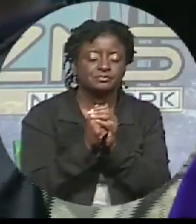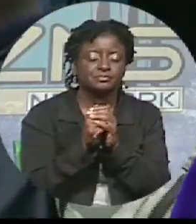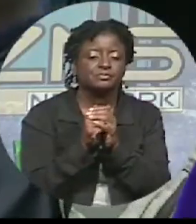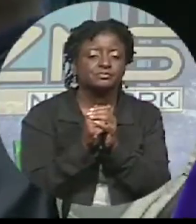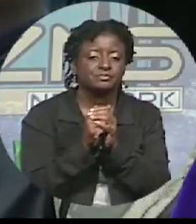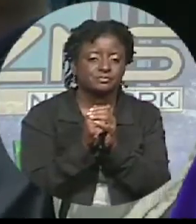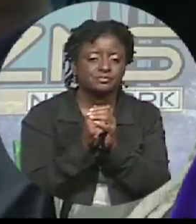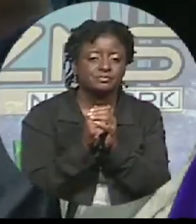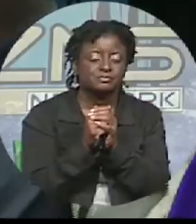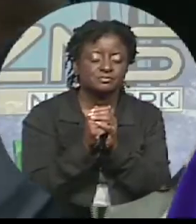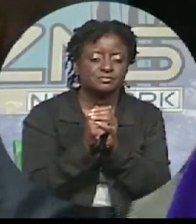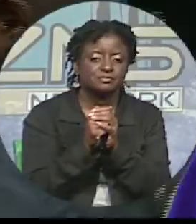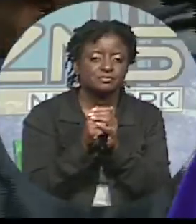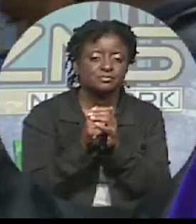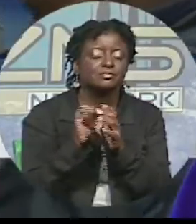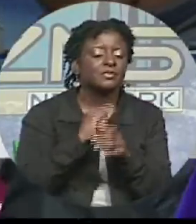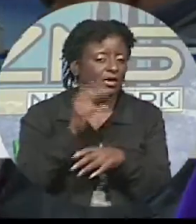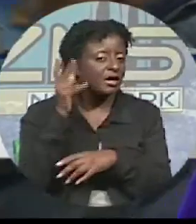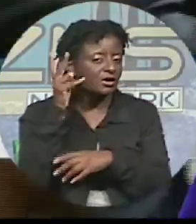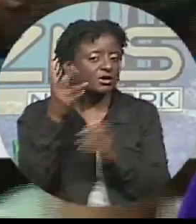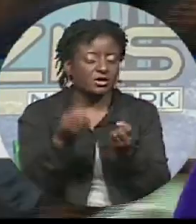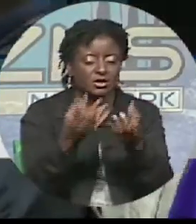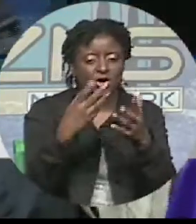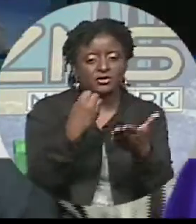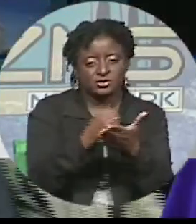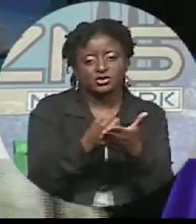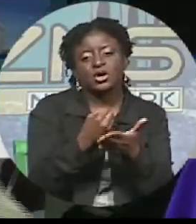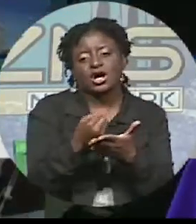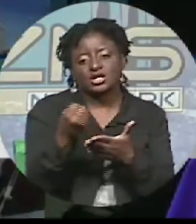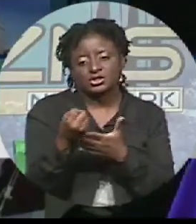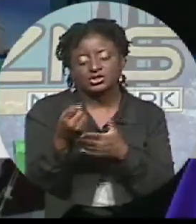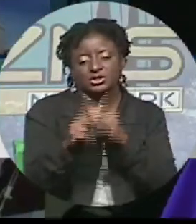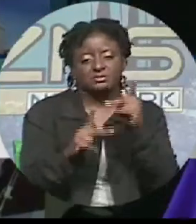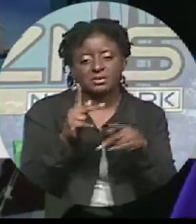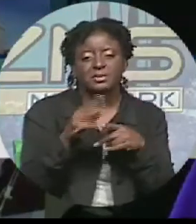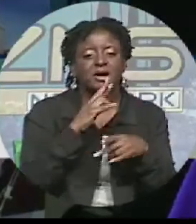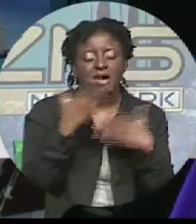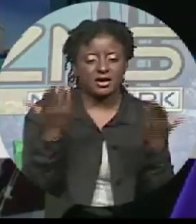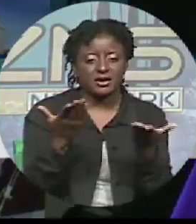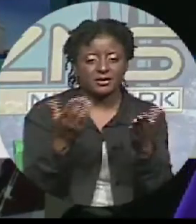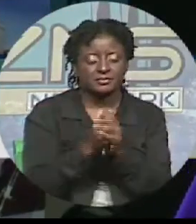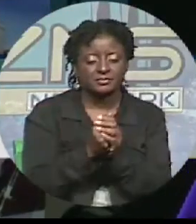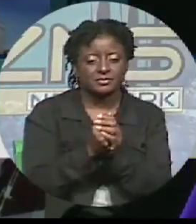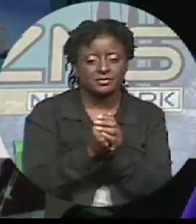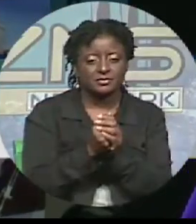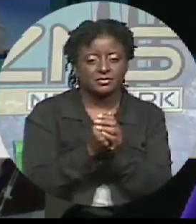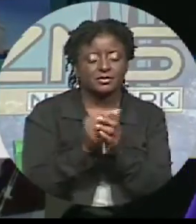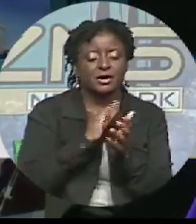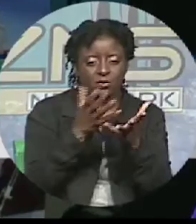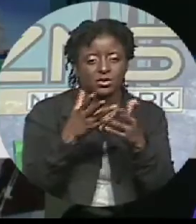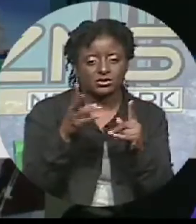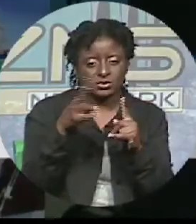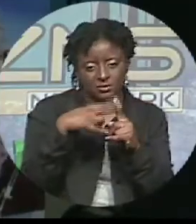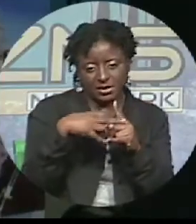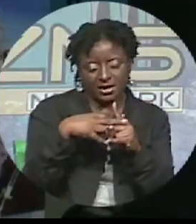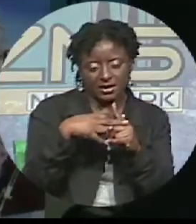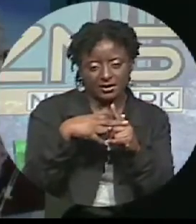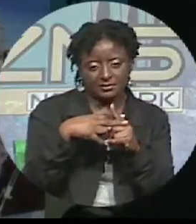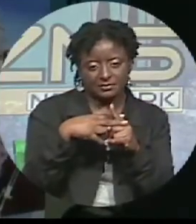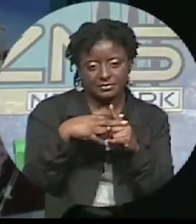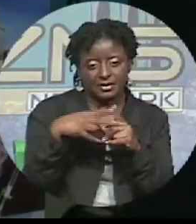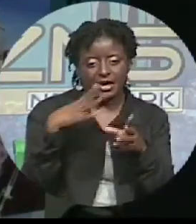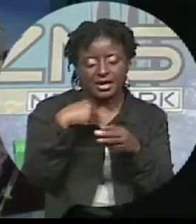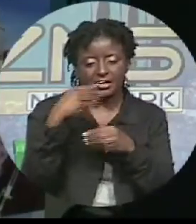lot of the scholarship people are here, and I want to inquire and see what scholarships I can get. And I also want to know about extra courses from